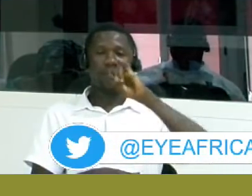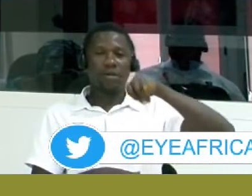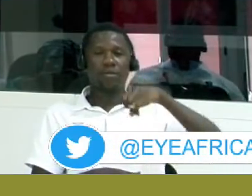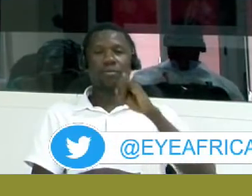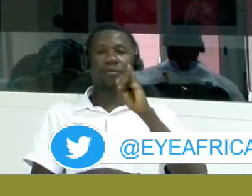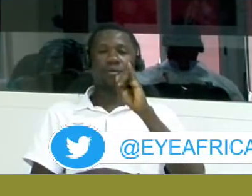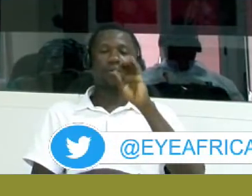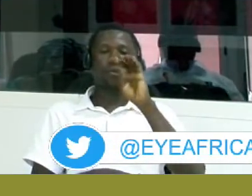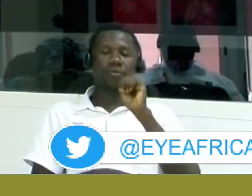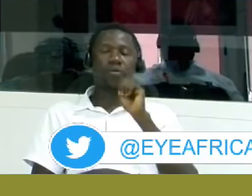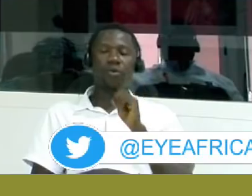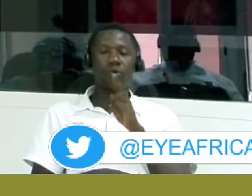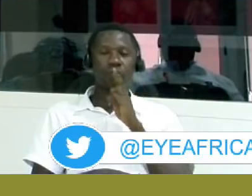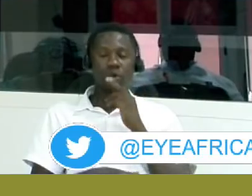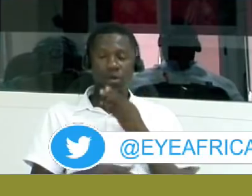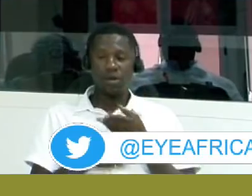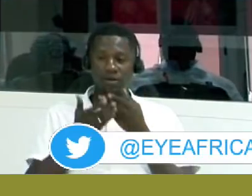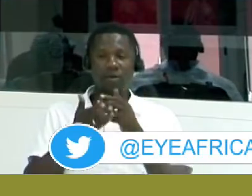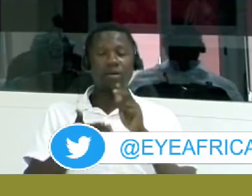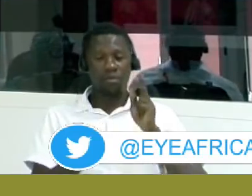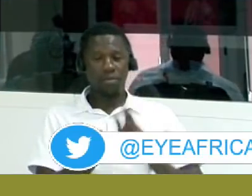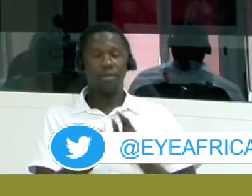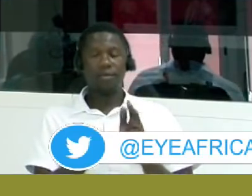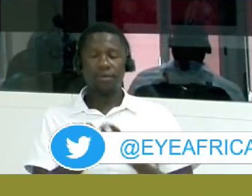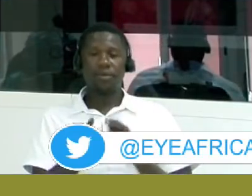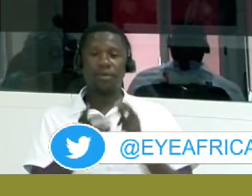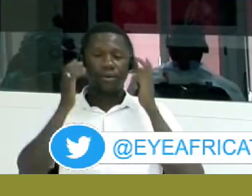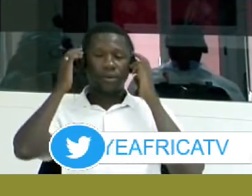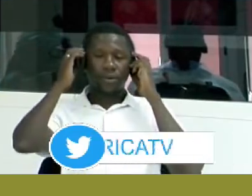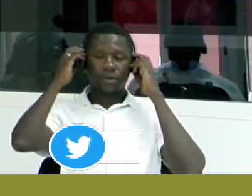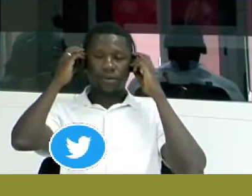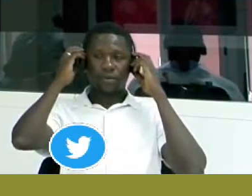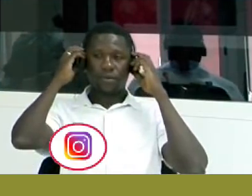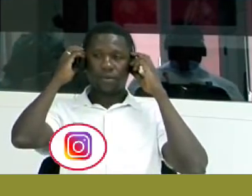who gave them assurances.